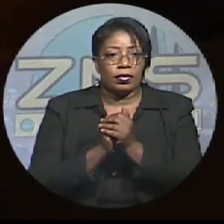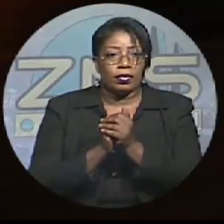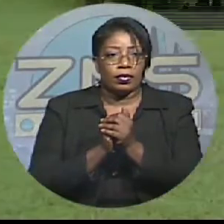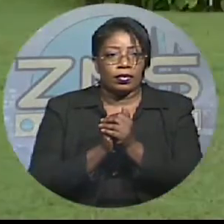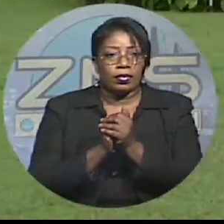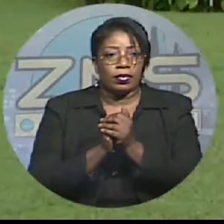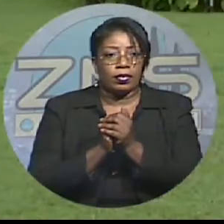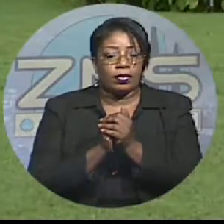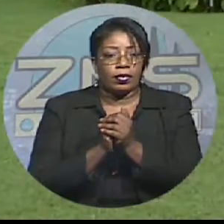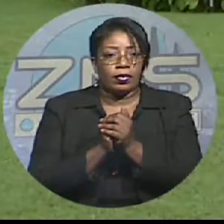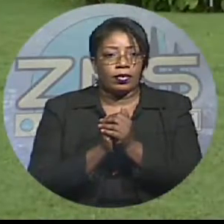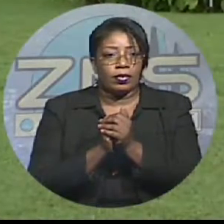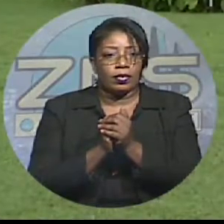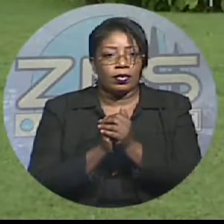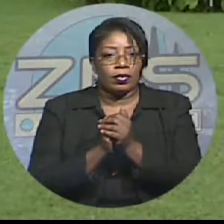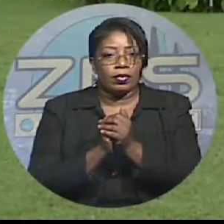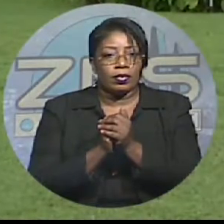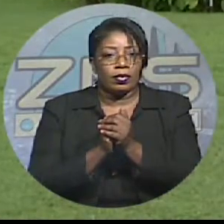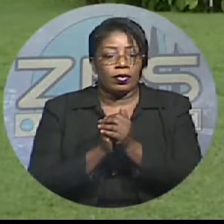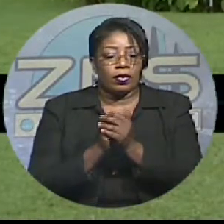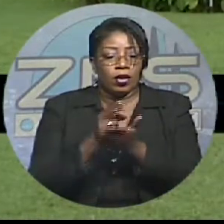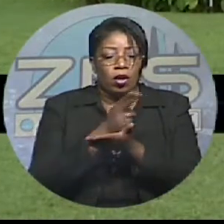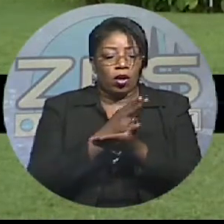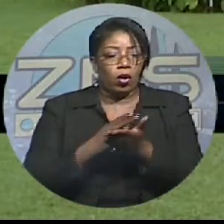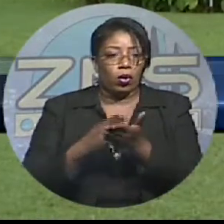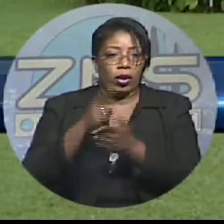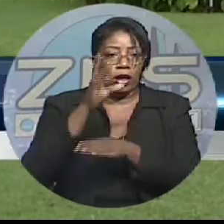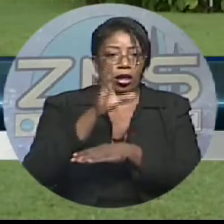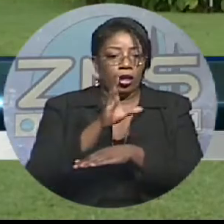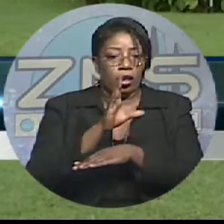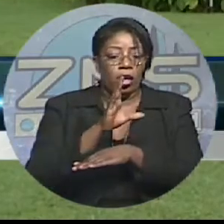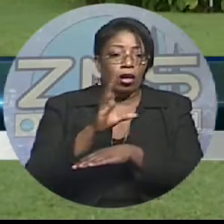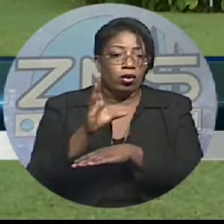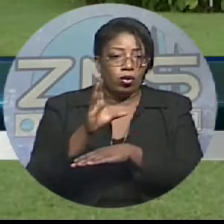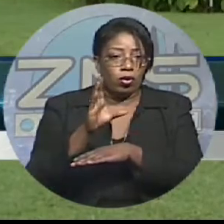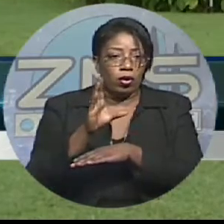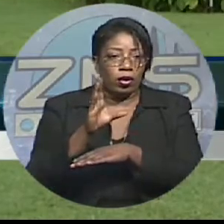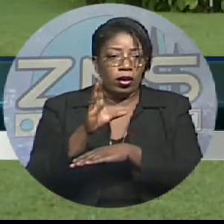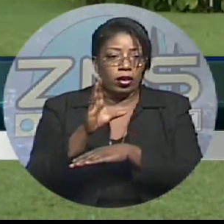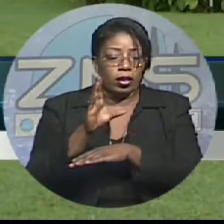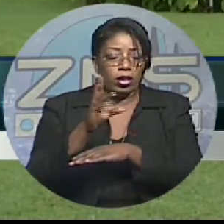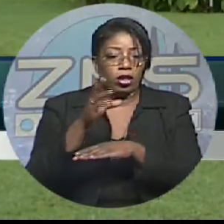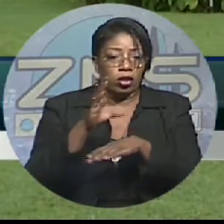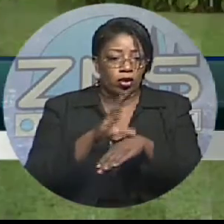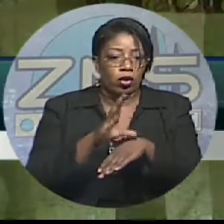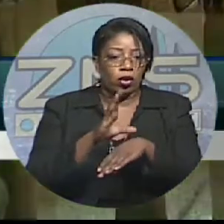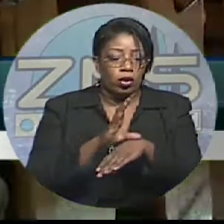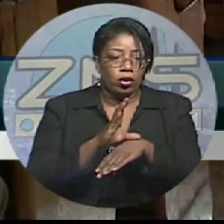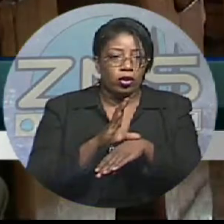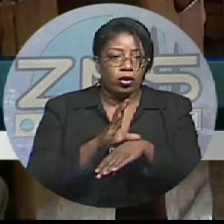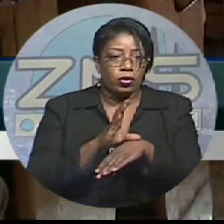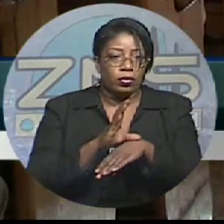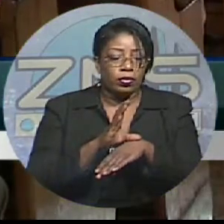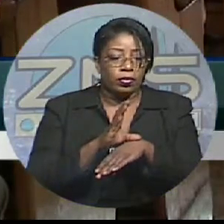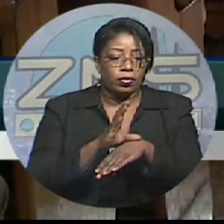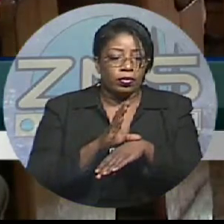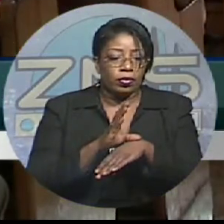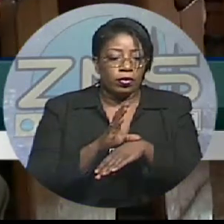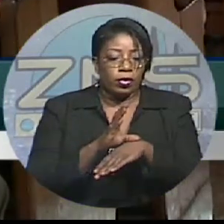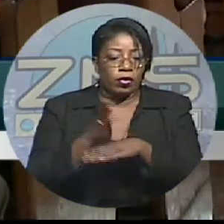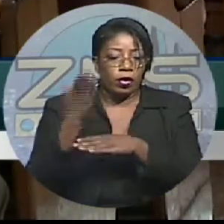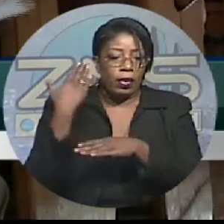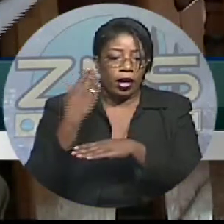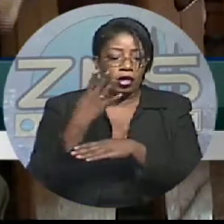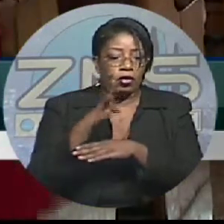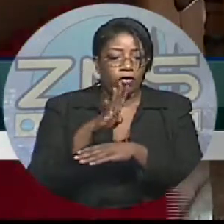News. Holy Cross Anglican Church has been a staple for Highbury and Regency Parks as well as the Soldier Road communities for the